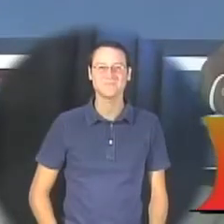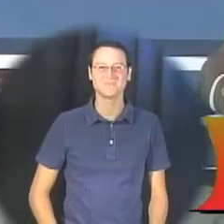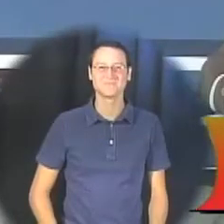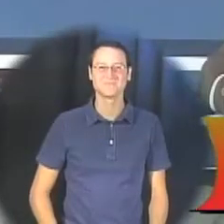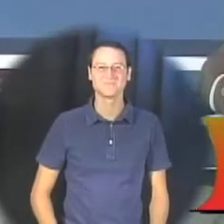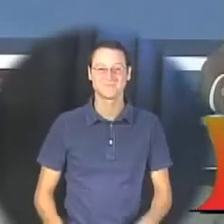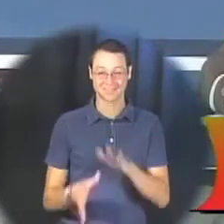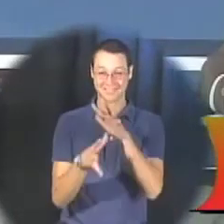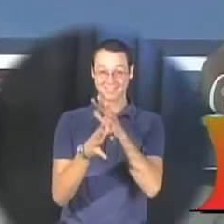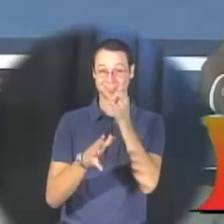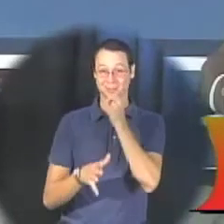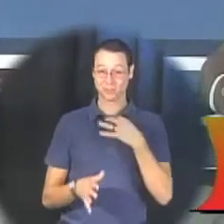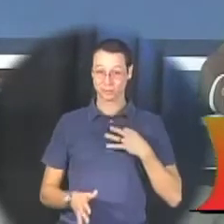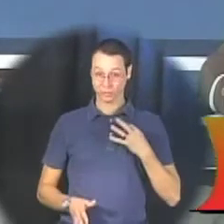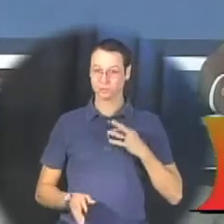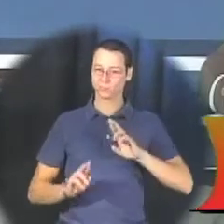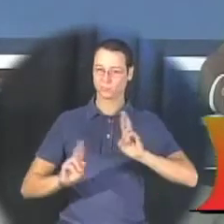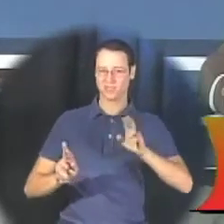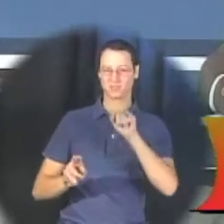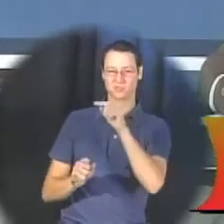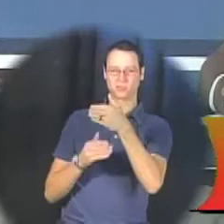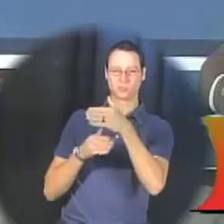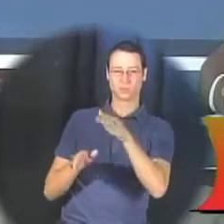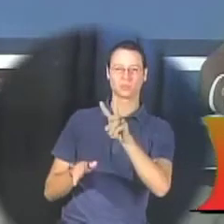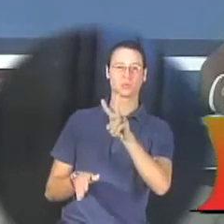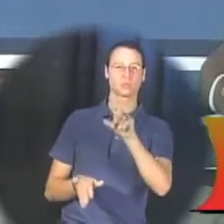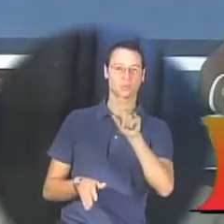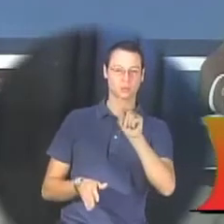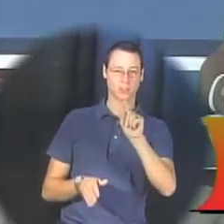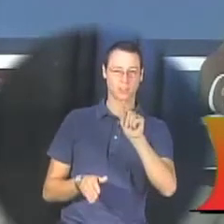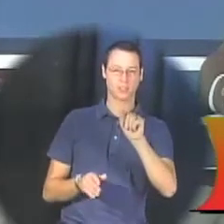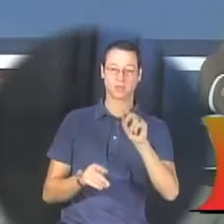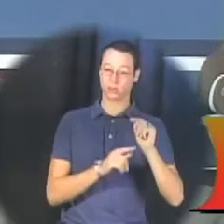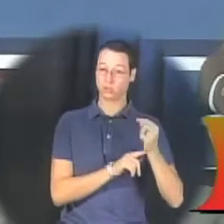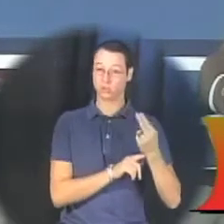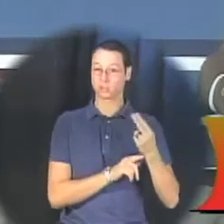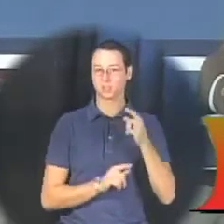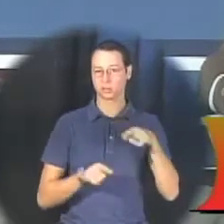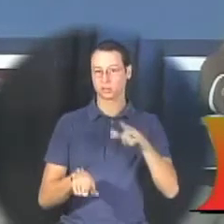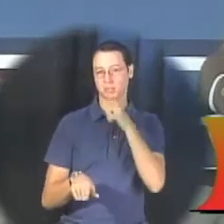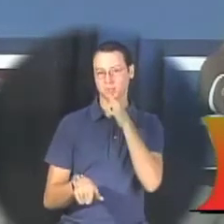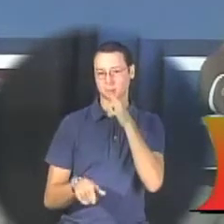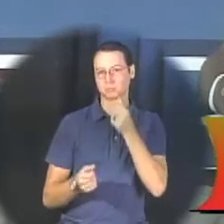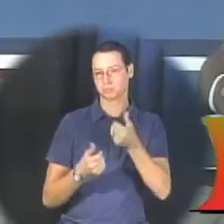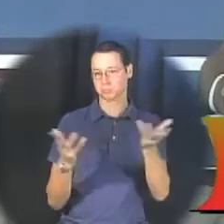The senior girls t-shirts will be given out during Luncheon Room 220 on Thursday and Friday.